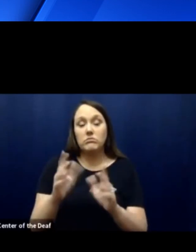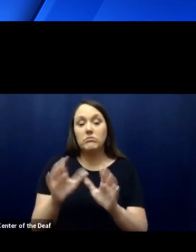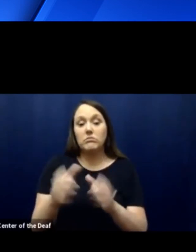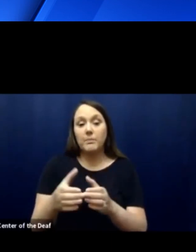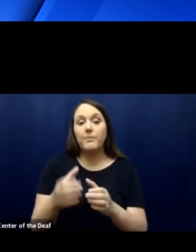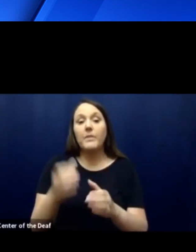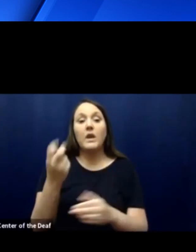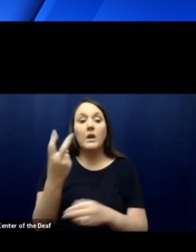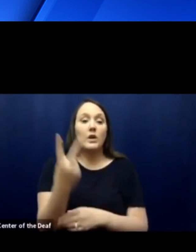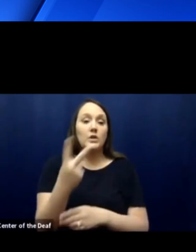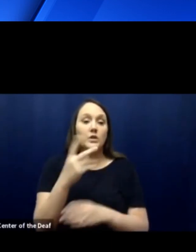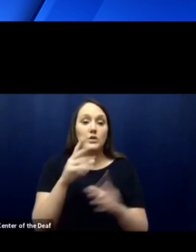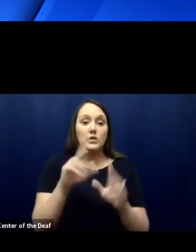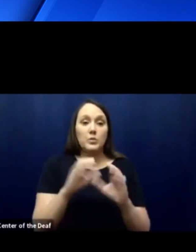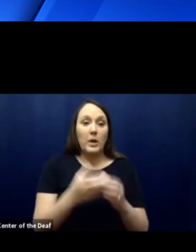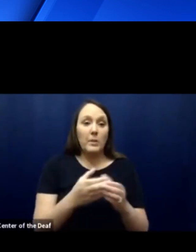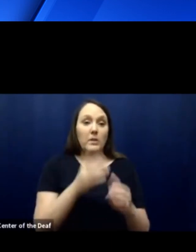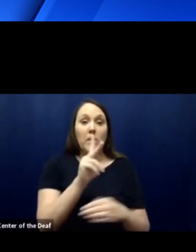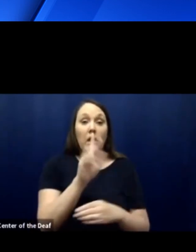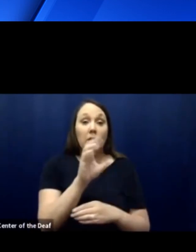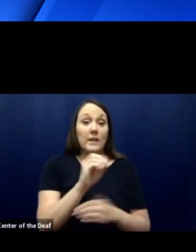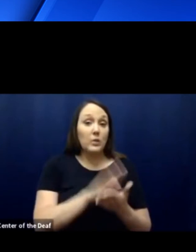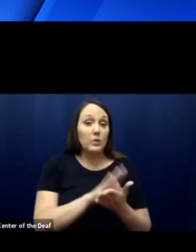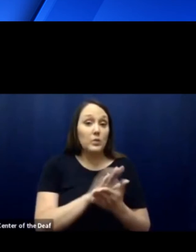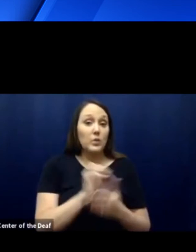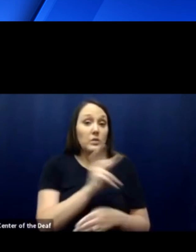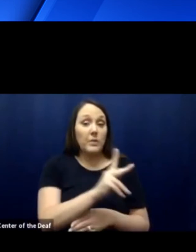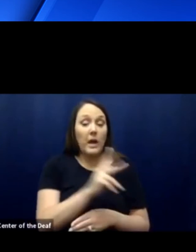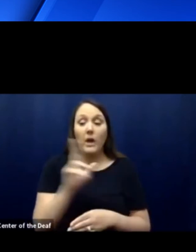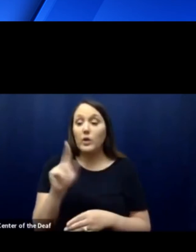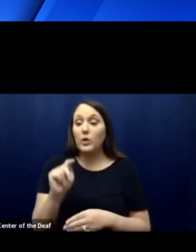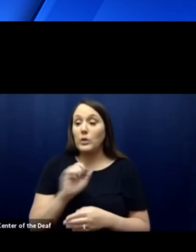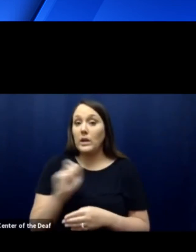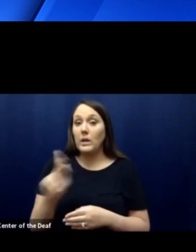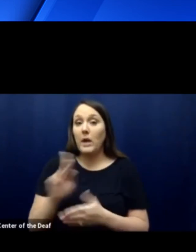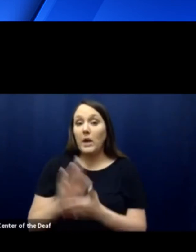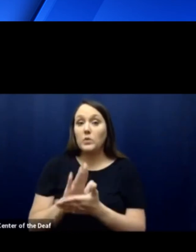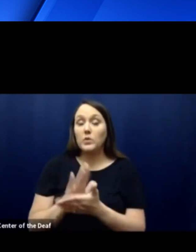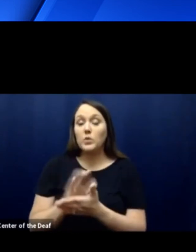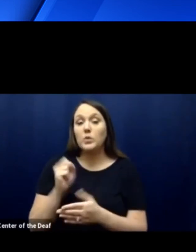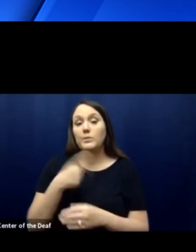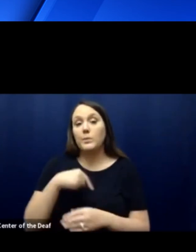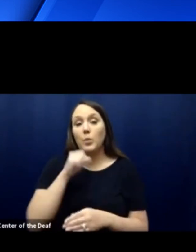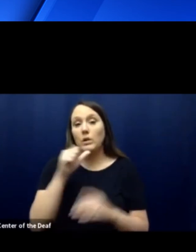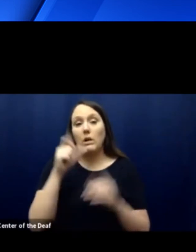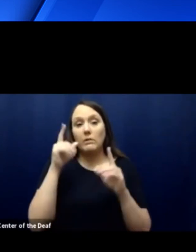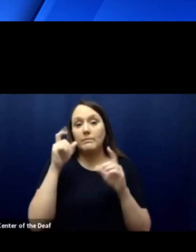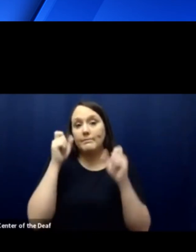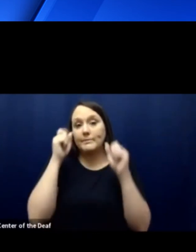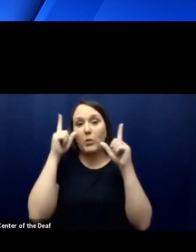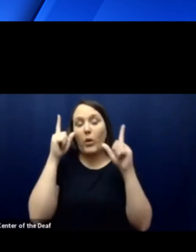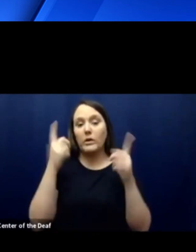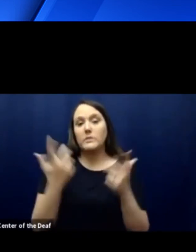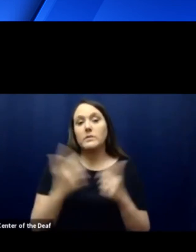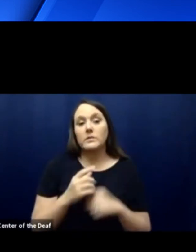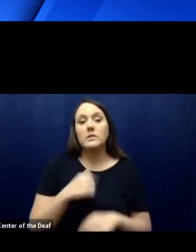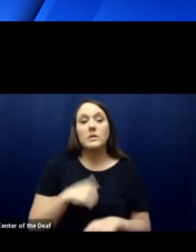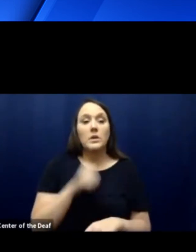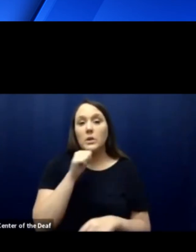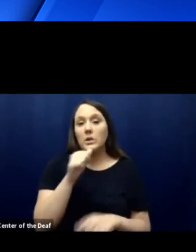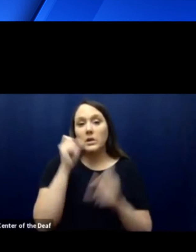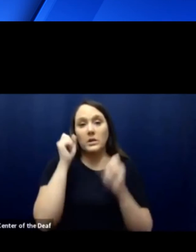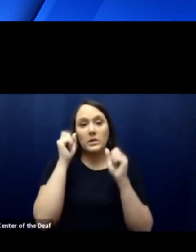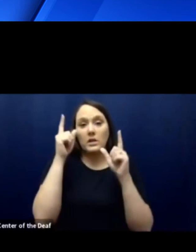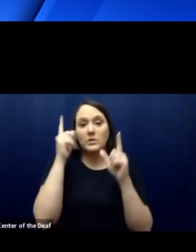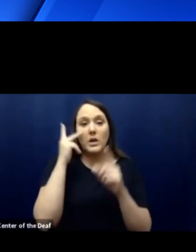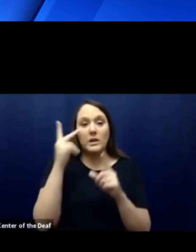populations, Knox County schools went back to school, UT went back to school. We're not surprised, and other places have gone back to school. So we're not surprised by